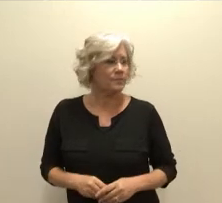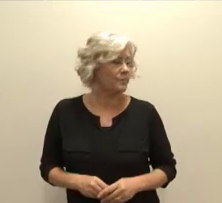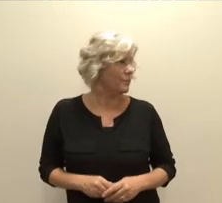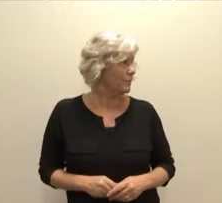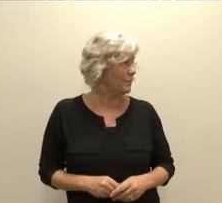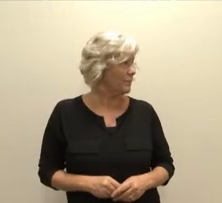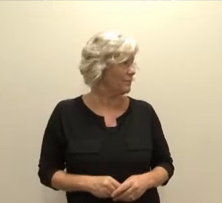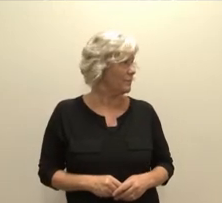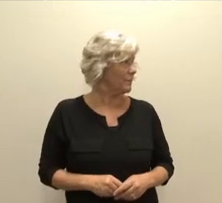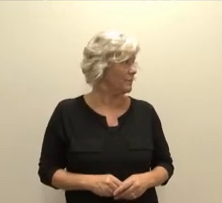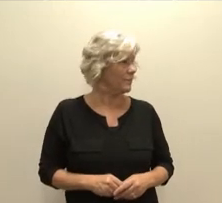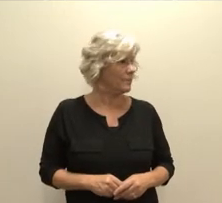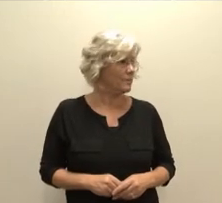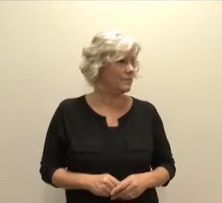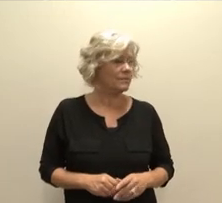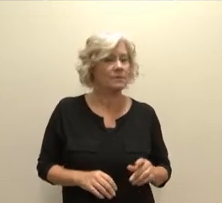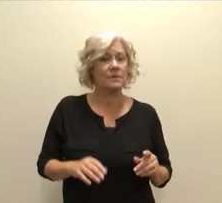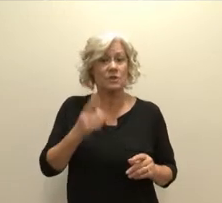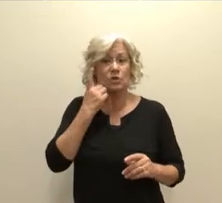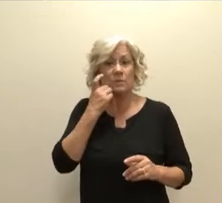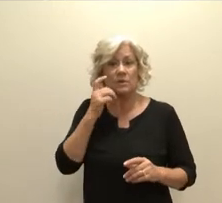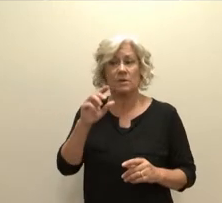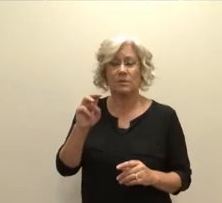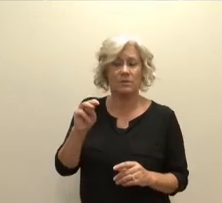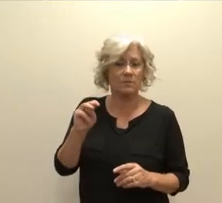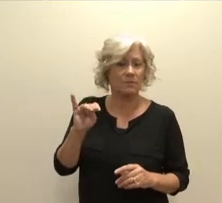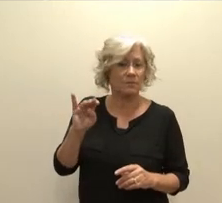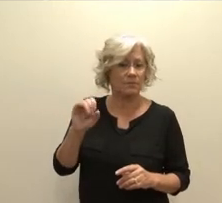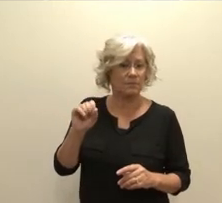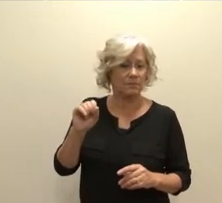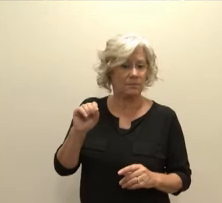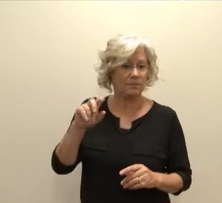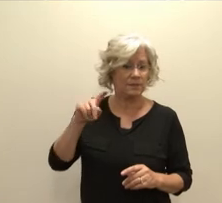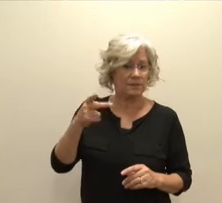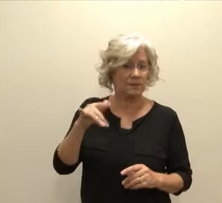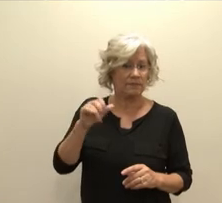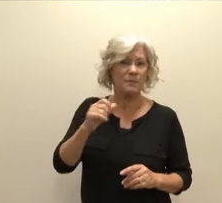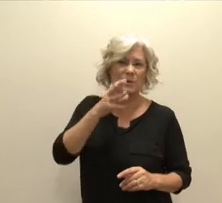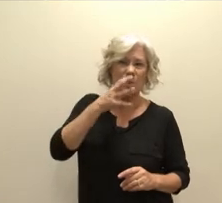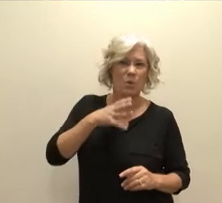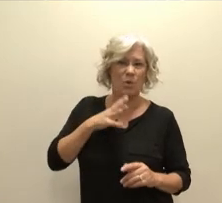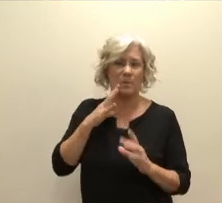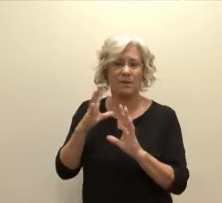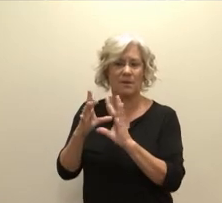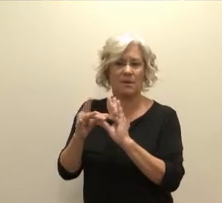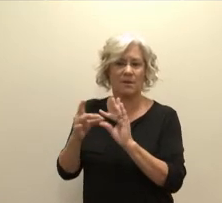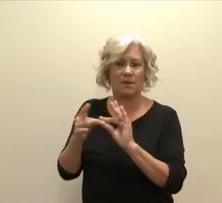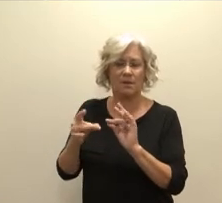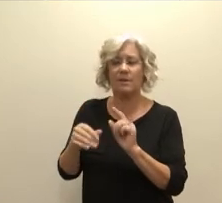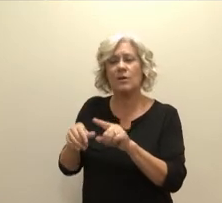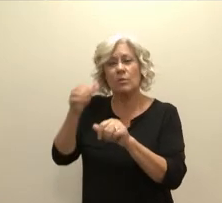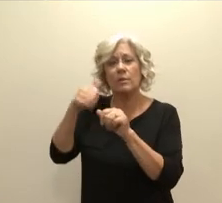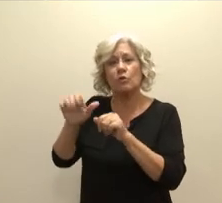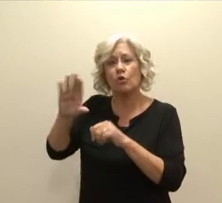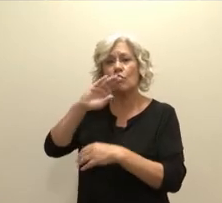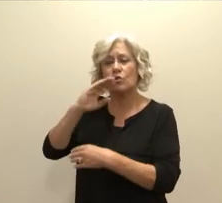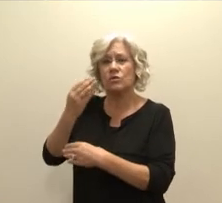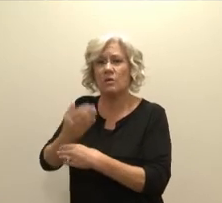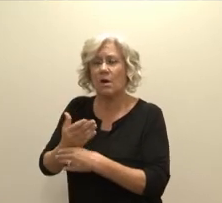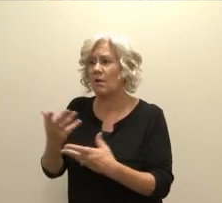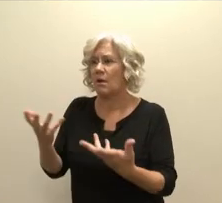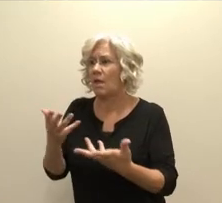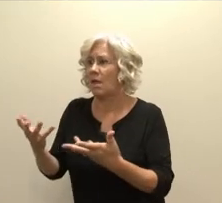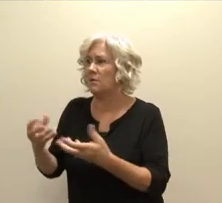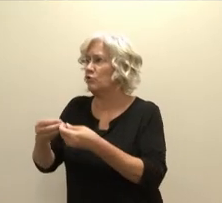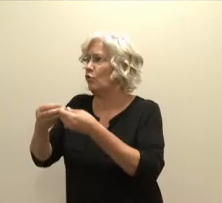when Ms. Phillips said, you know, that her daughter slipped through the cracks, I think we can't afford